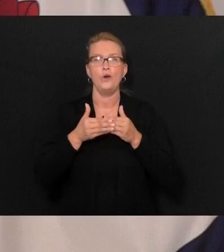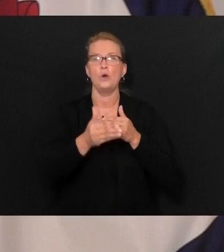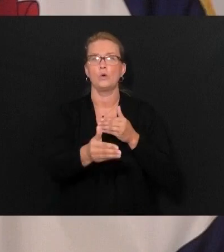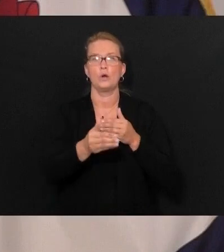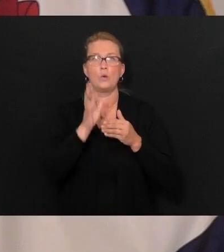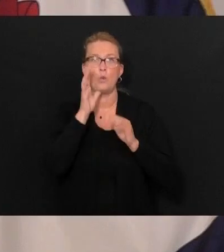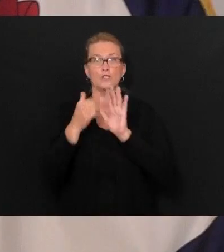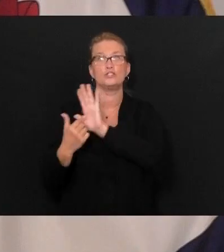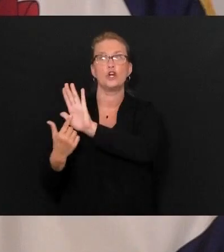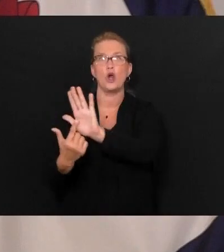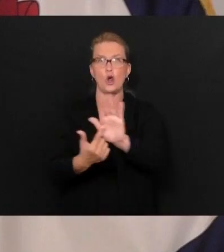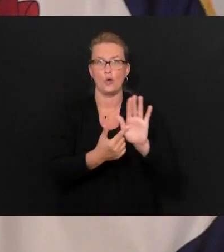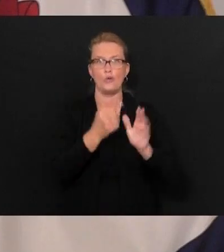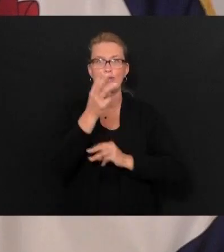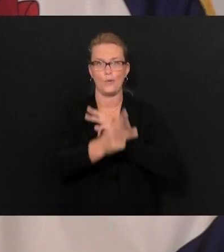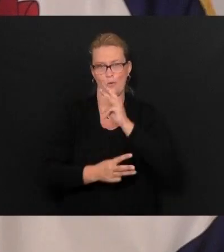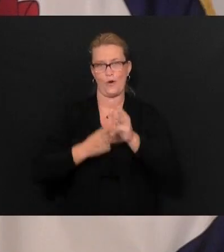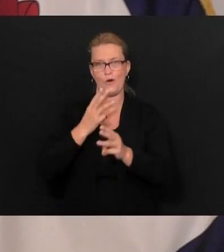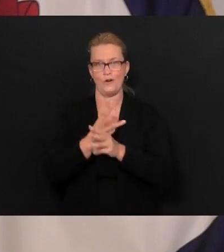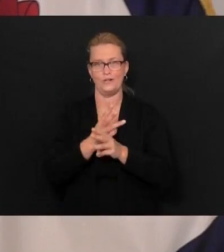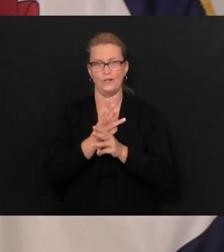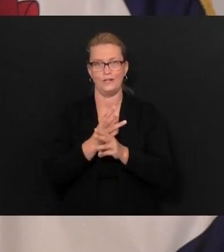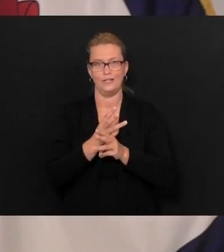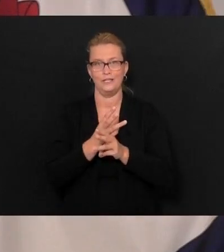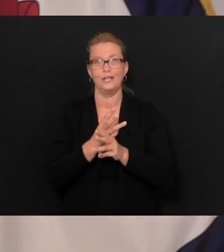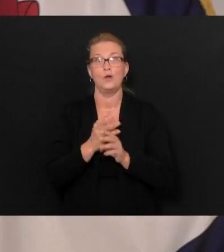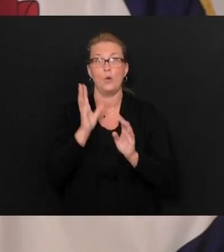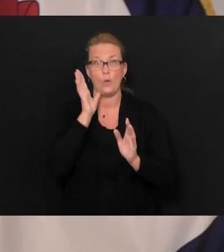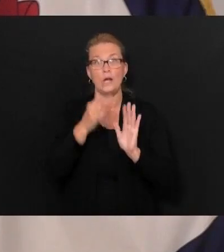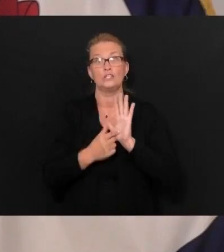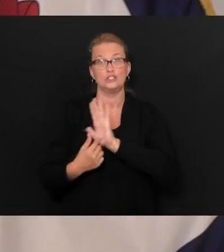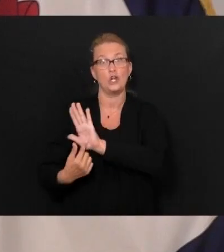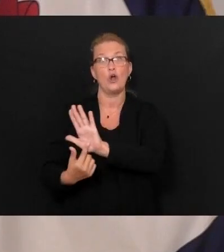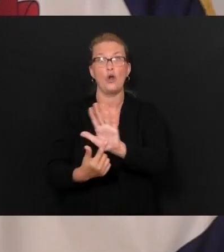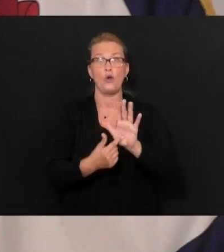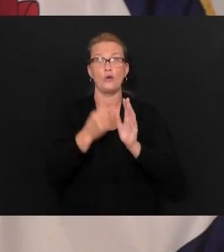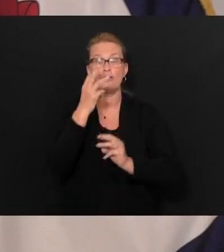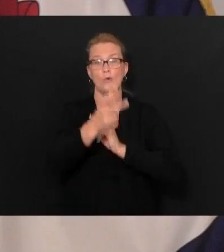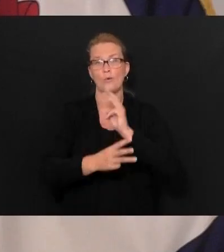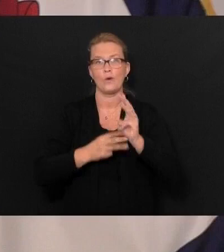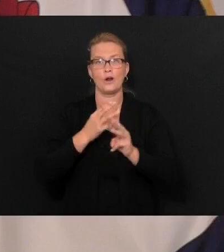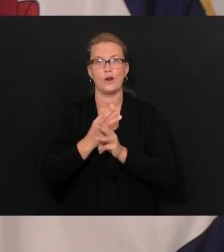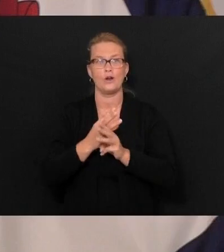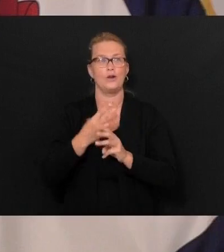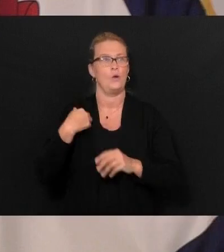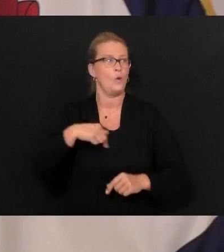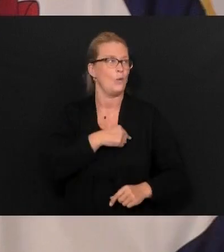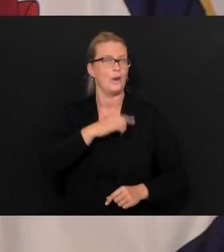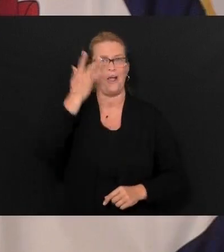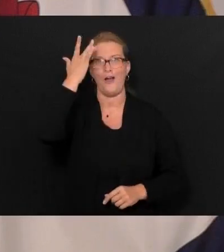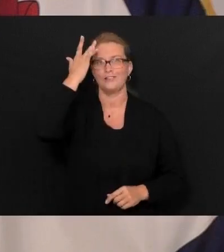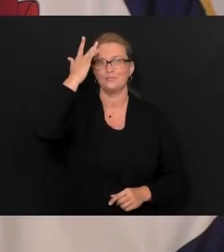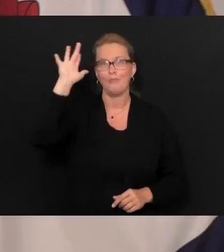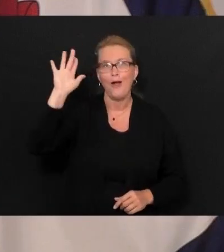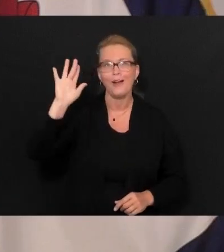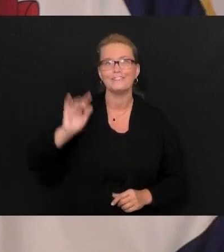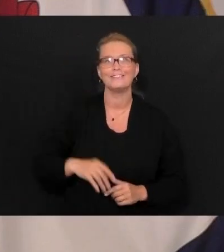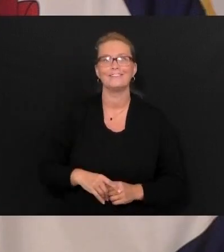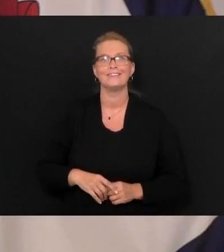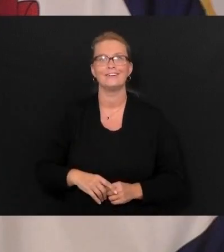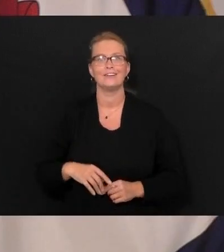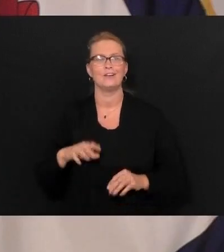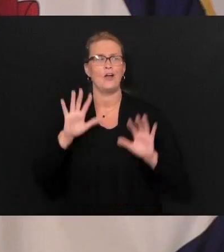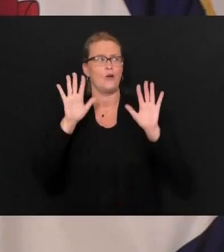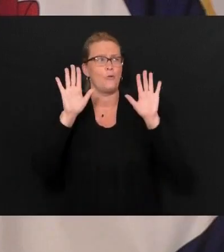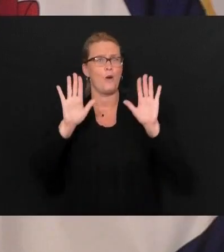the world, we're going to continue to show, but we're going to really show them just how smart we are, how many great experts we